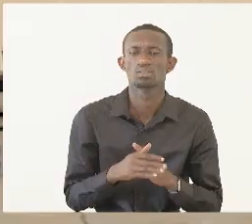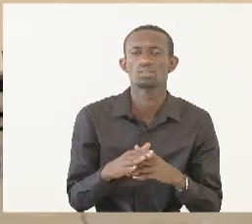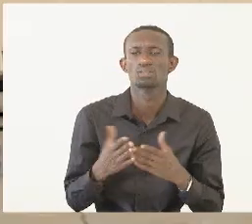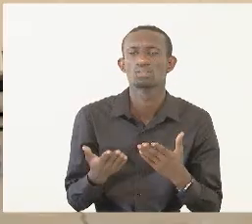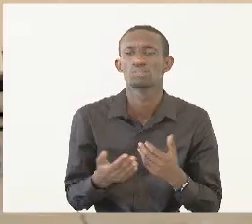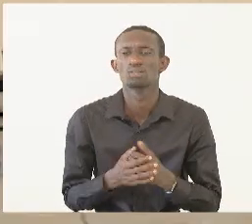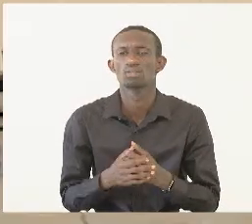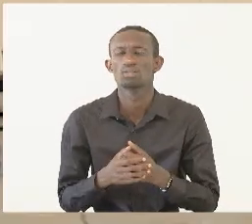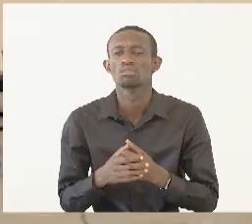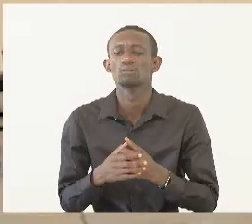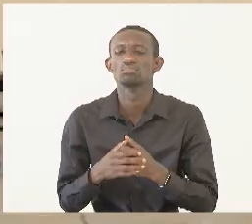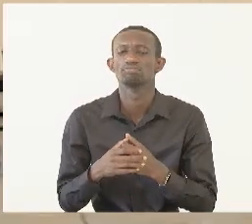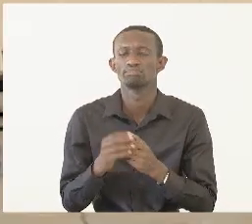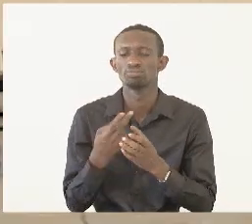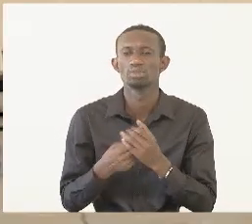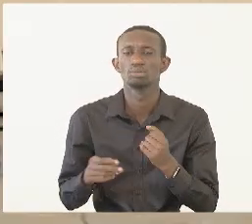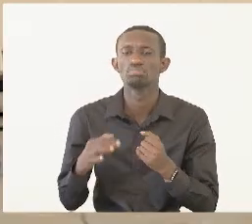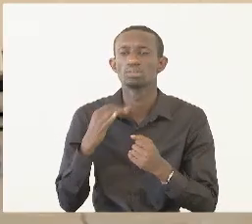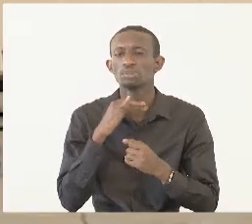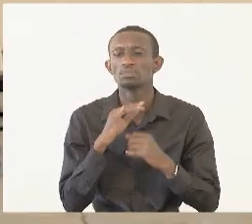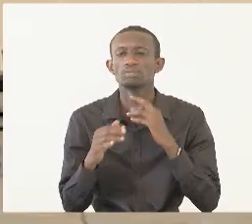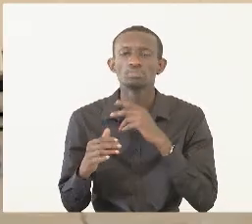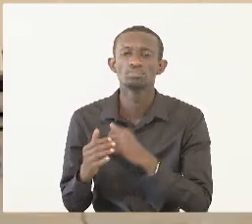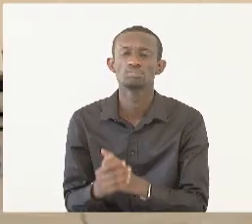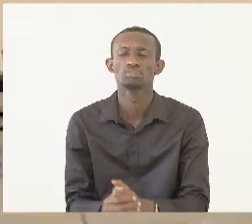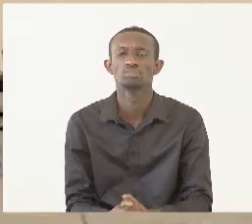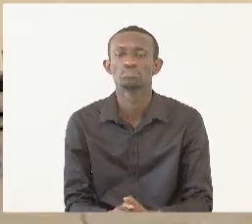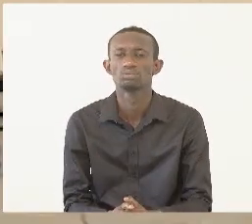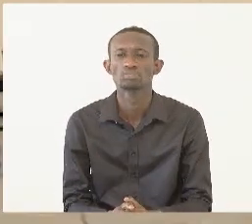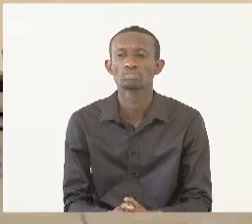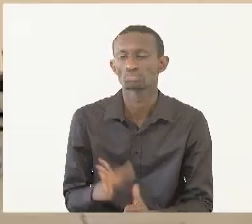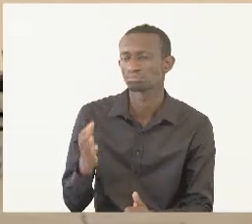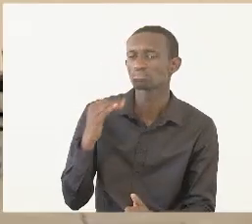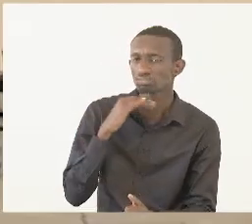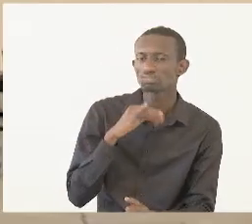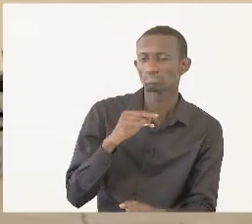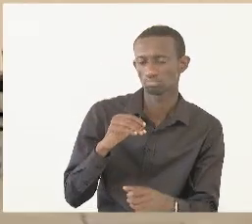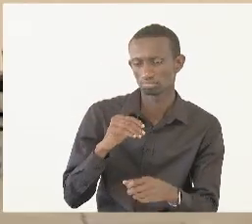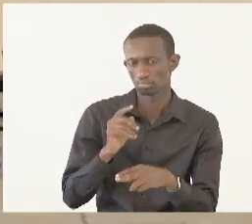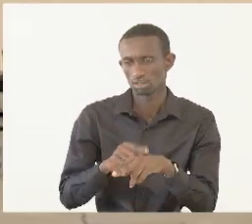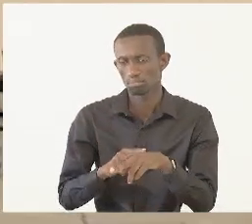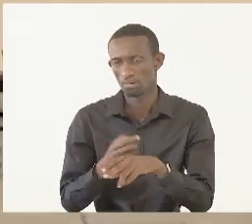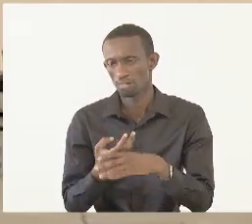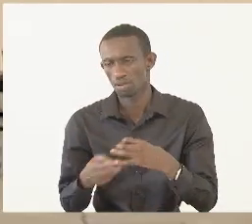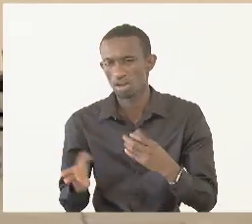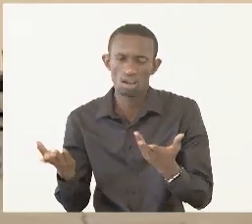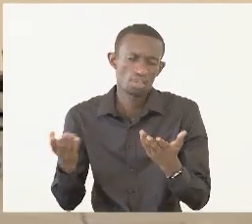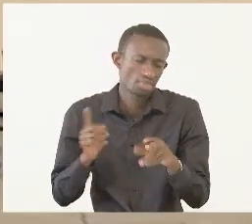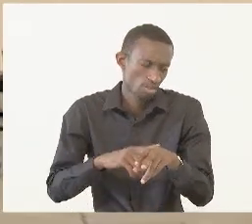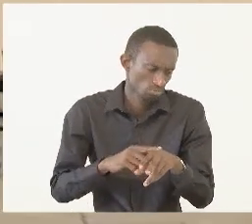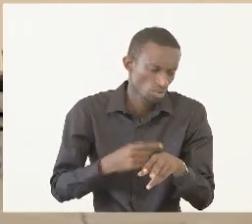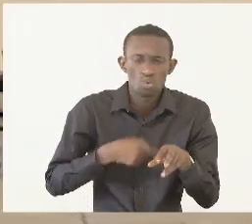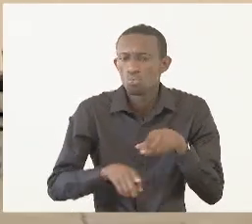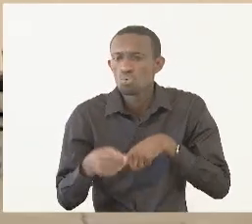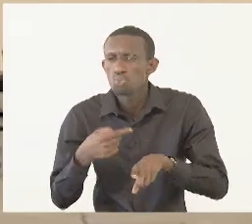call elimination or excretion, where these waste products are going to be discharged through the urine, and even